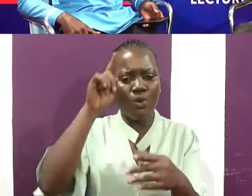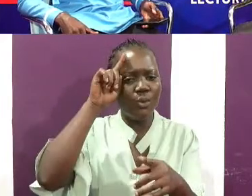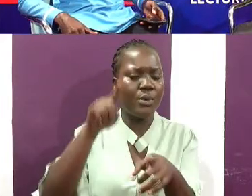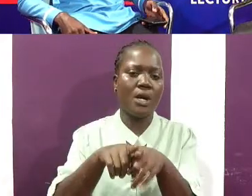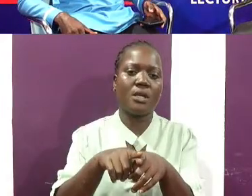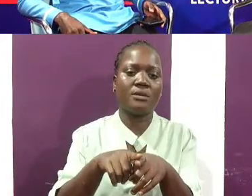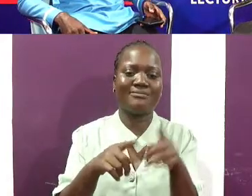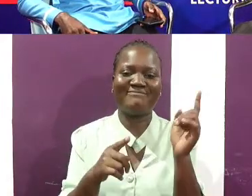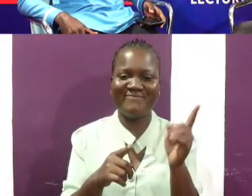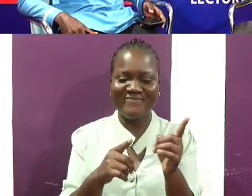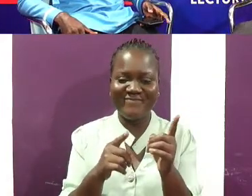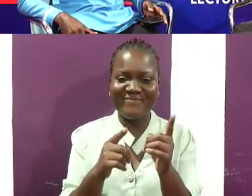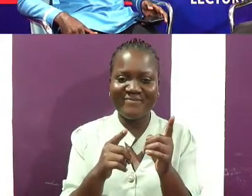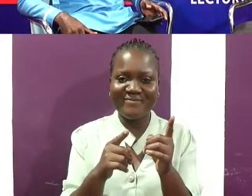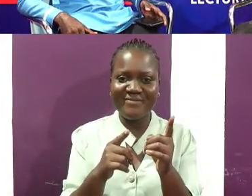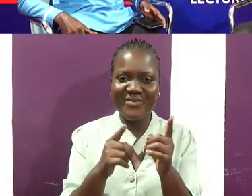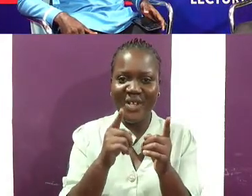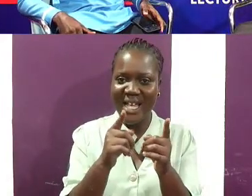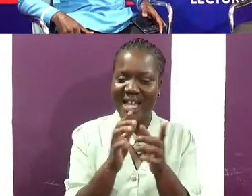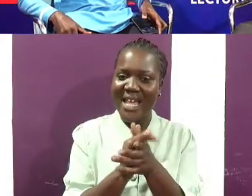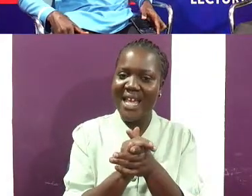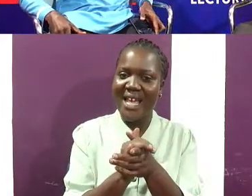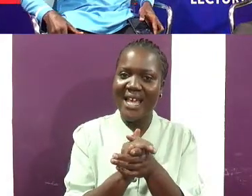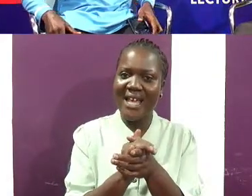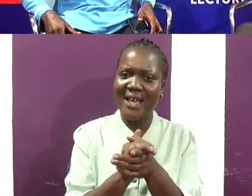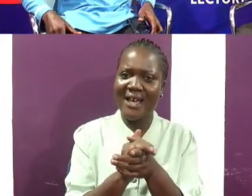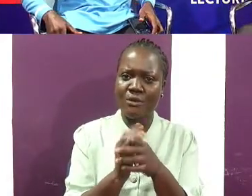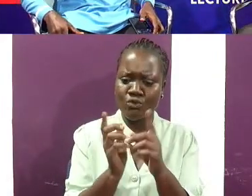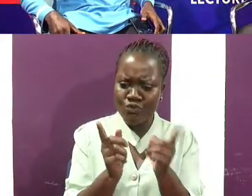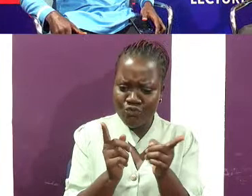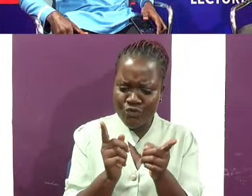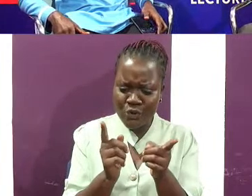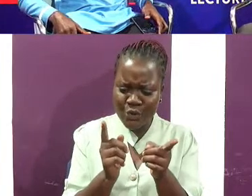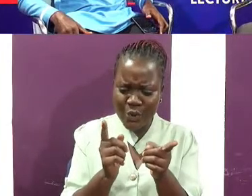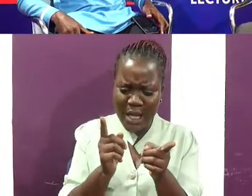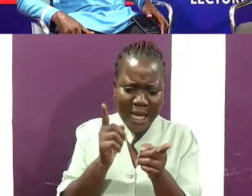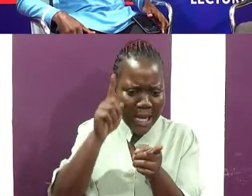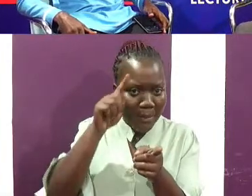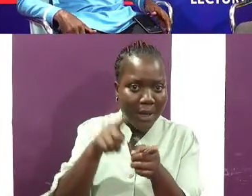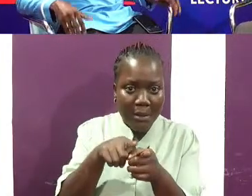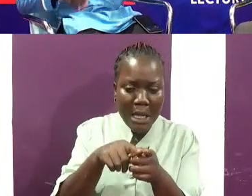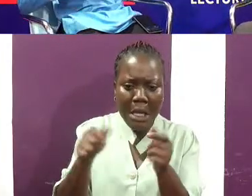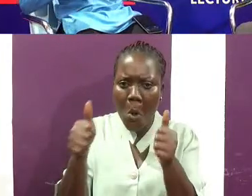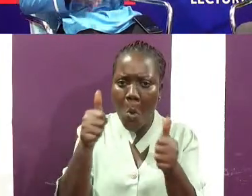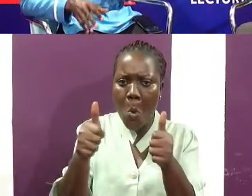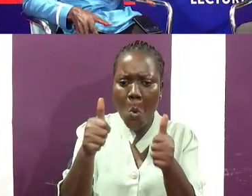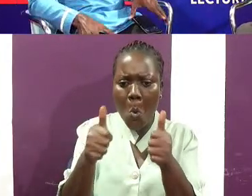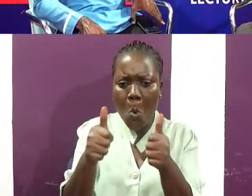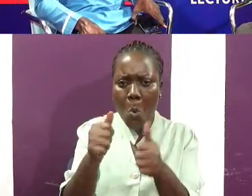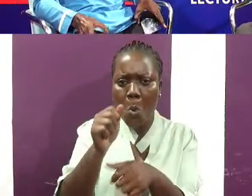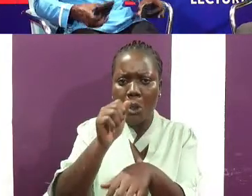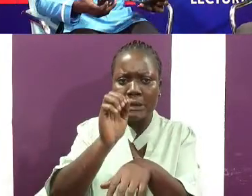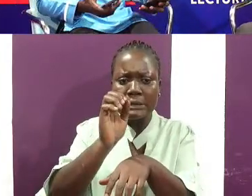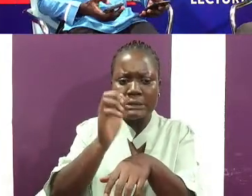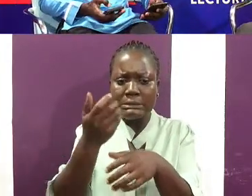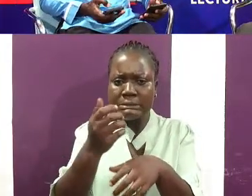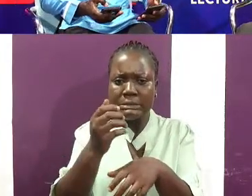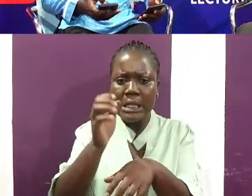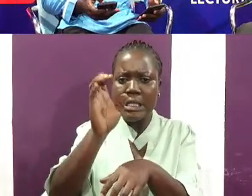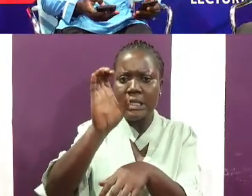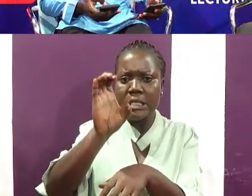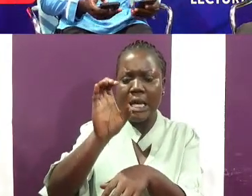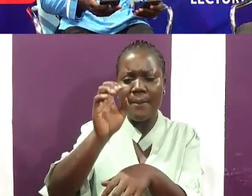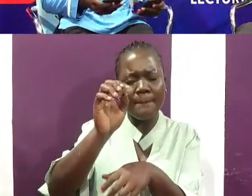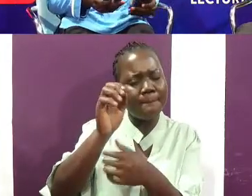Now, channels be and our platform be and have you streaming also okay. Live. Se CCA ye all live